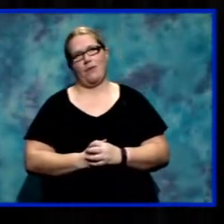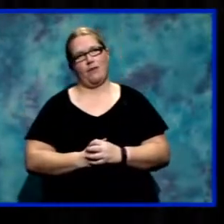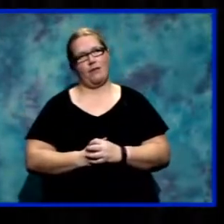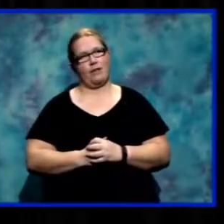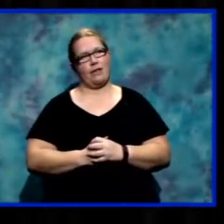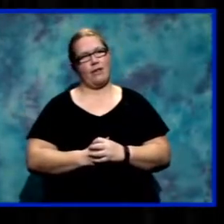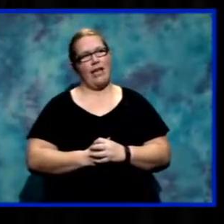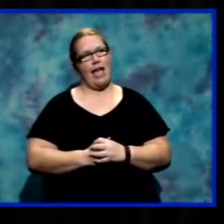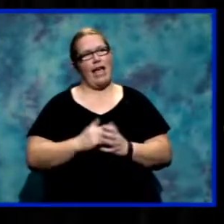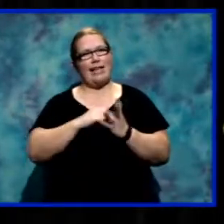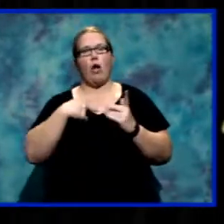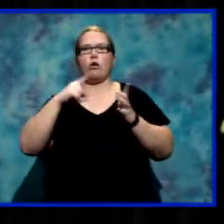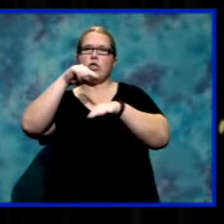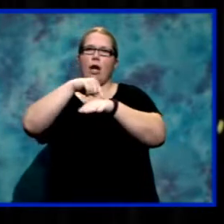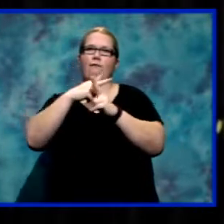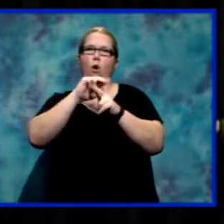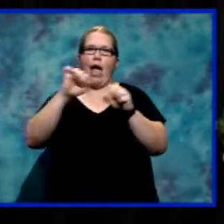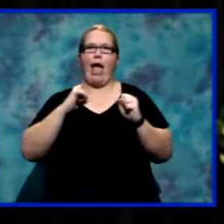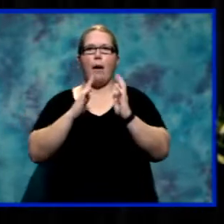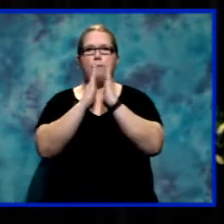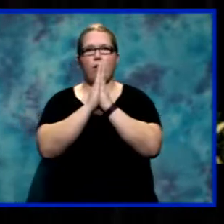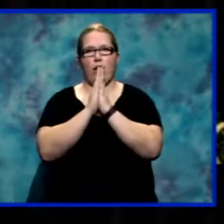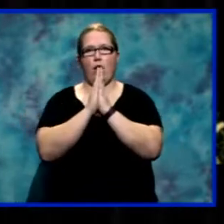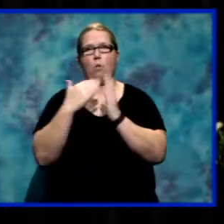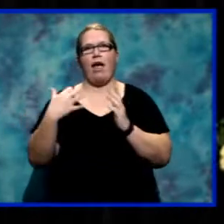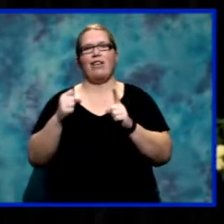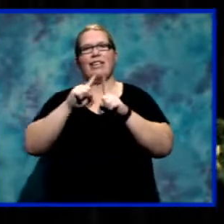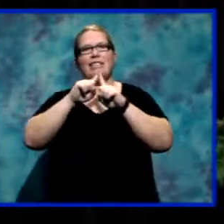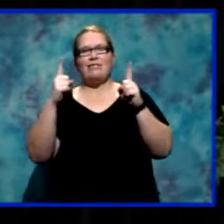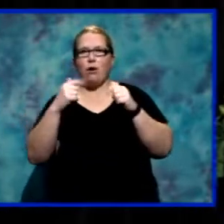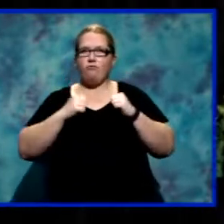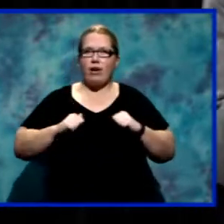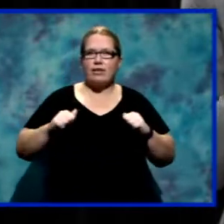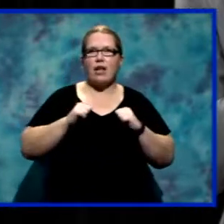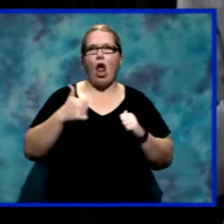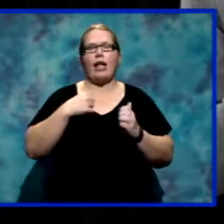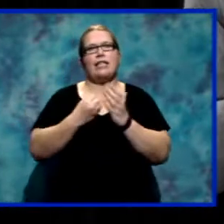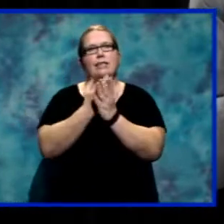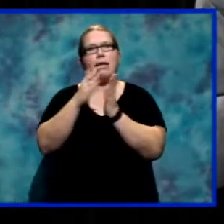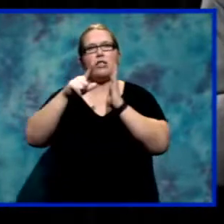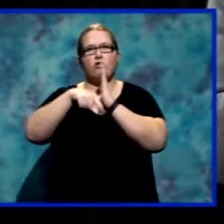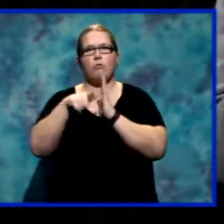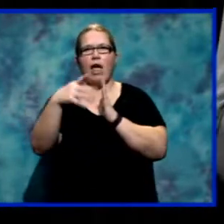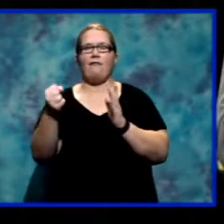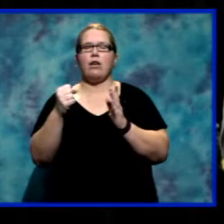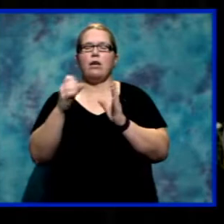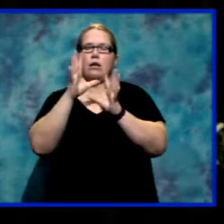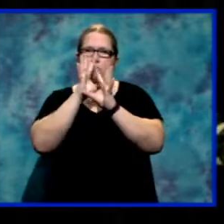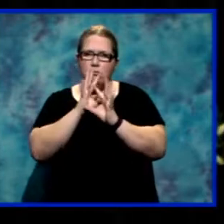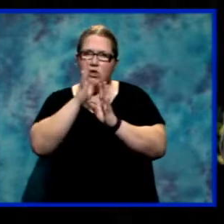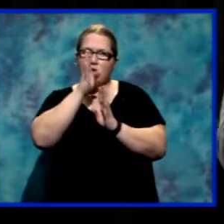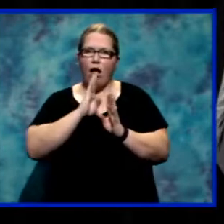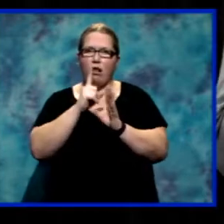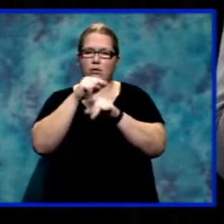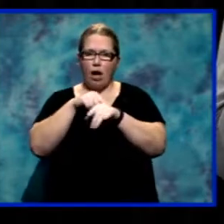It's come now time for our prayer. And here at New Hope, we have different practices, but I like to spend time where you guys have silent time to pray for the things on